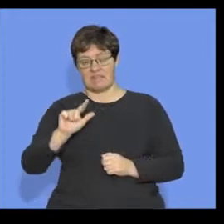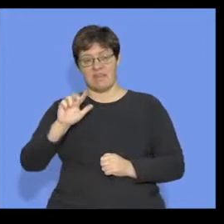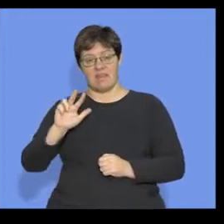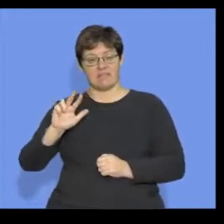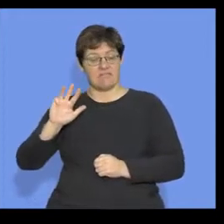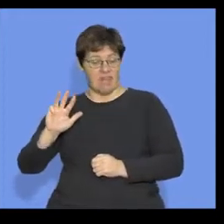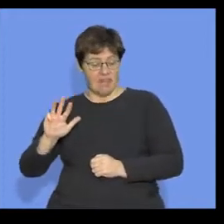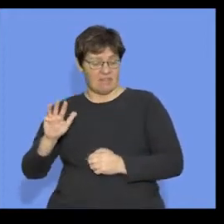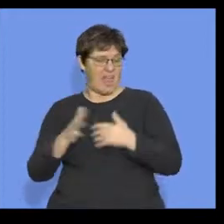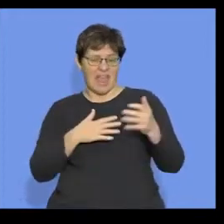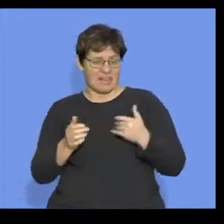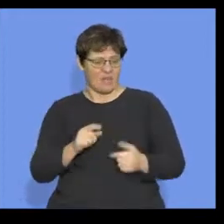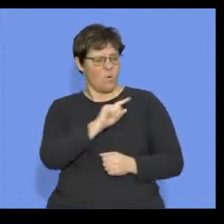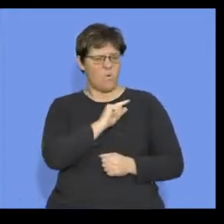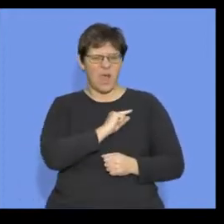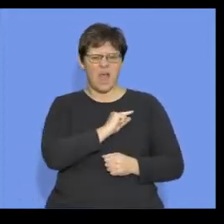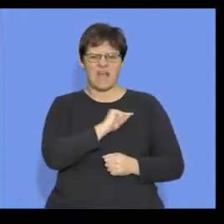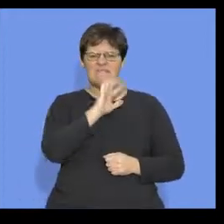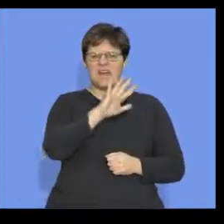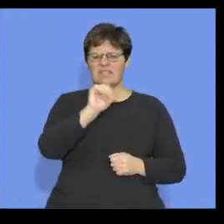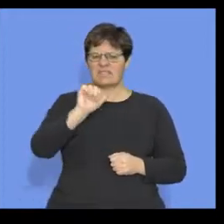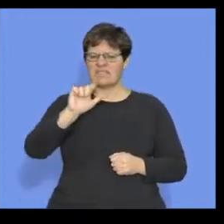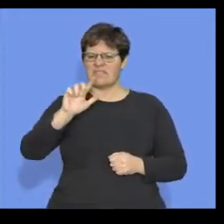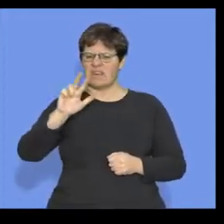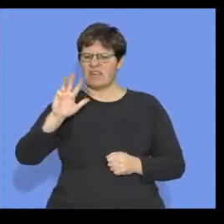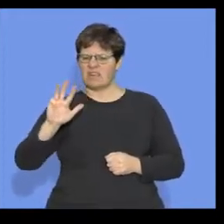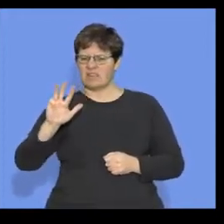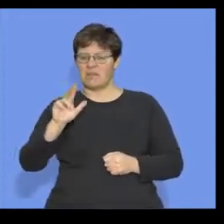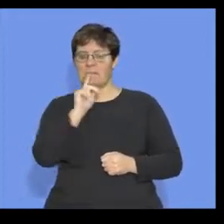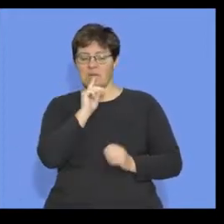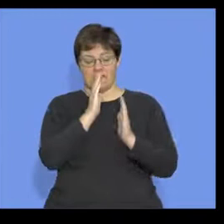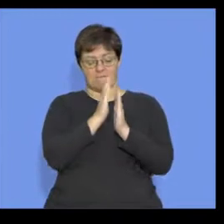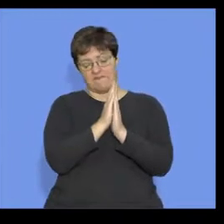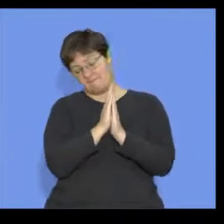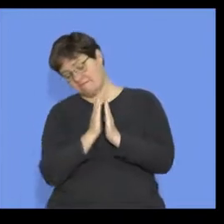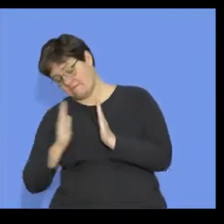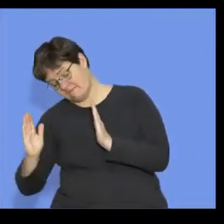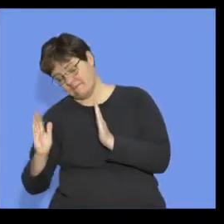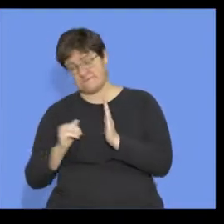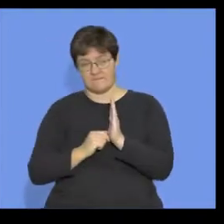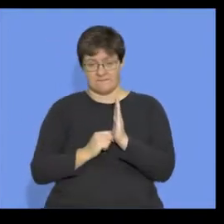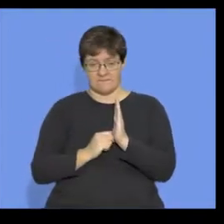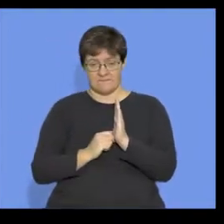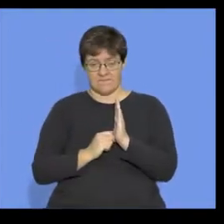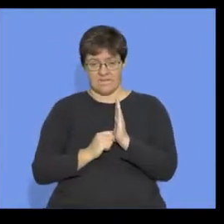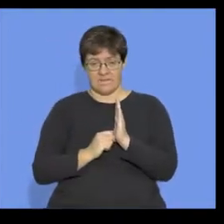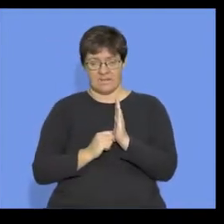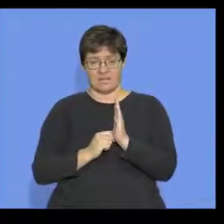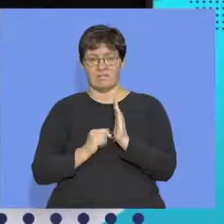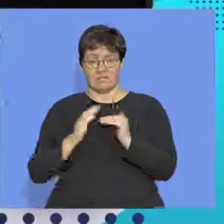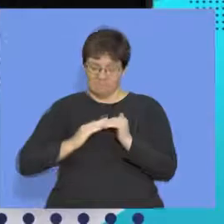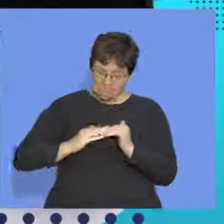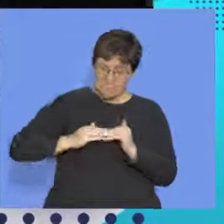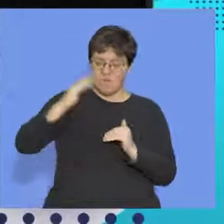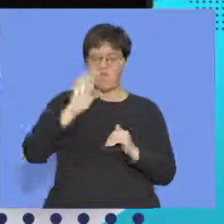8, or 9. Why 5, 6, 7, 8, 9? Because if we can start with 5, 6, 7, 8, or 9,